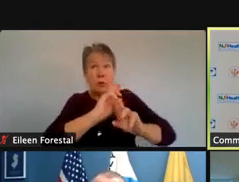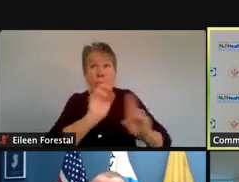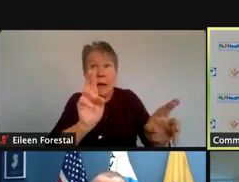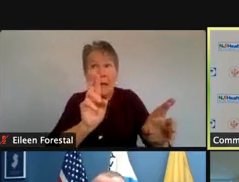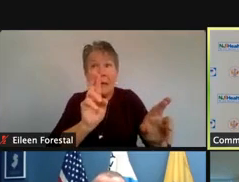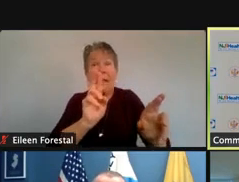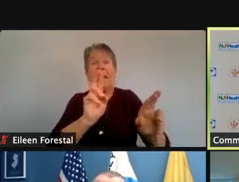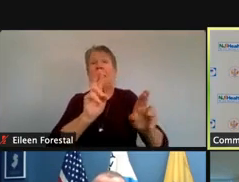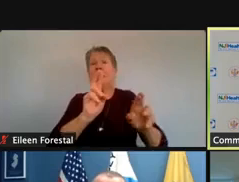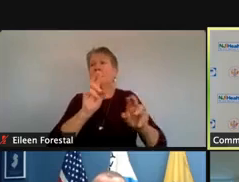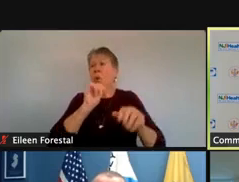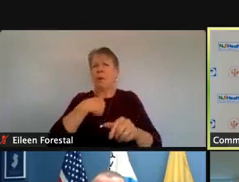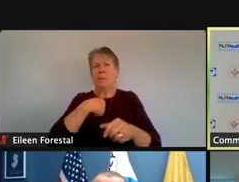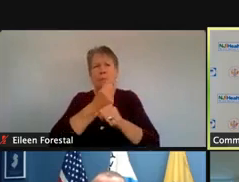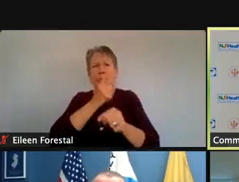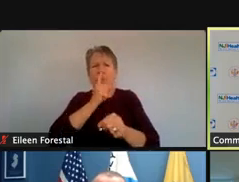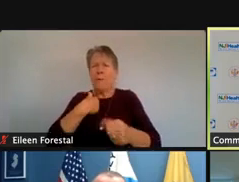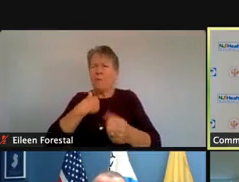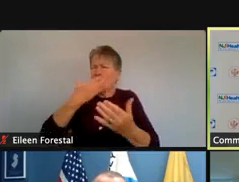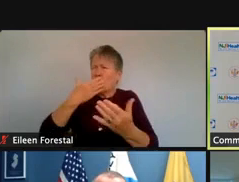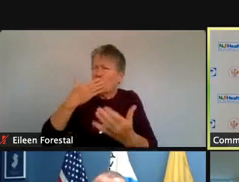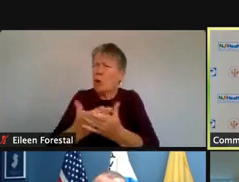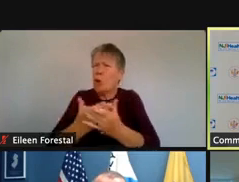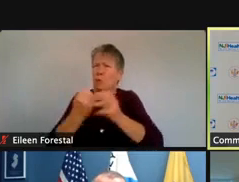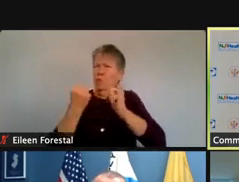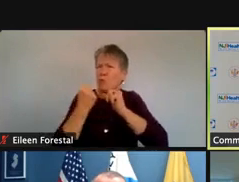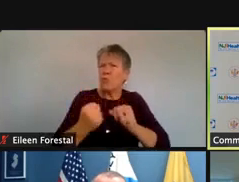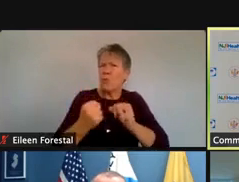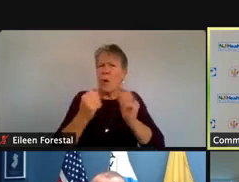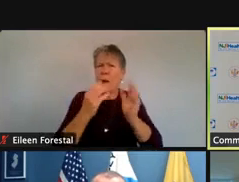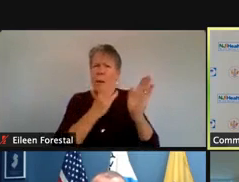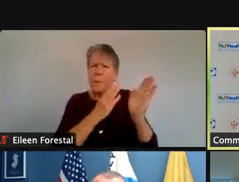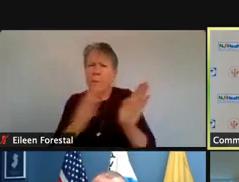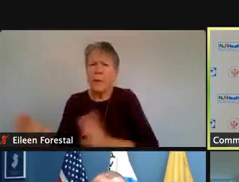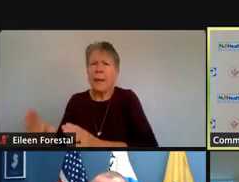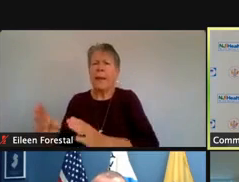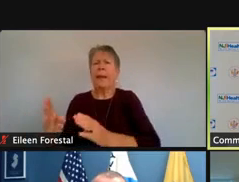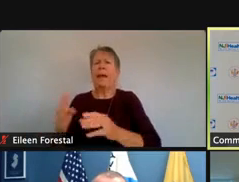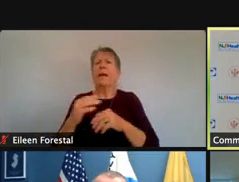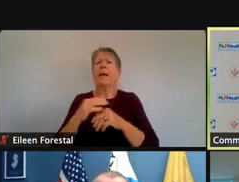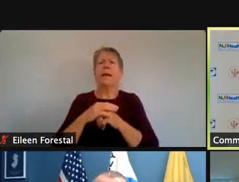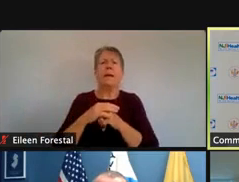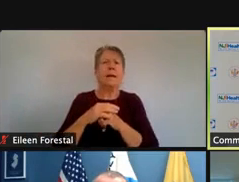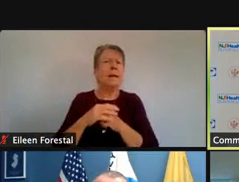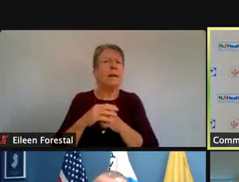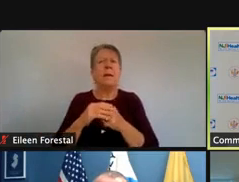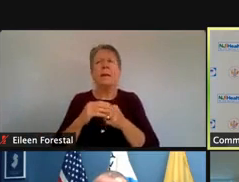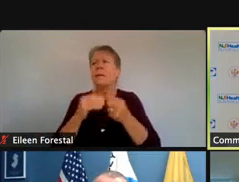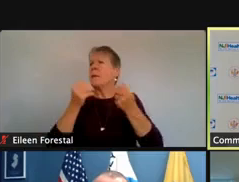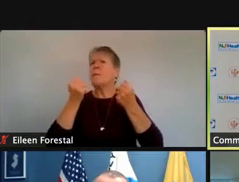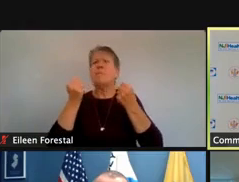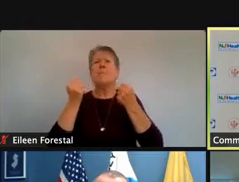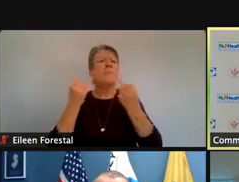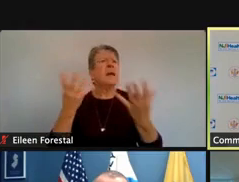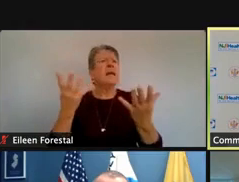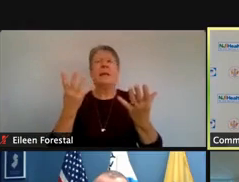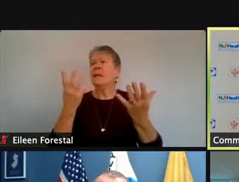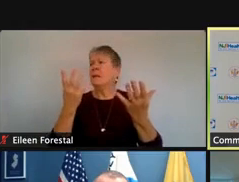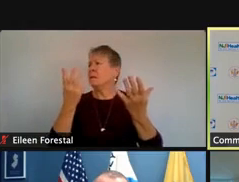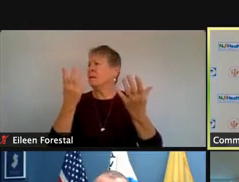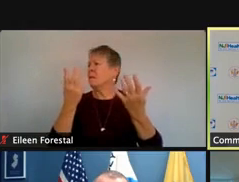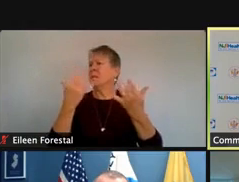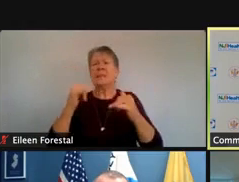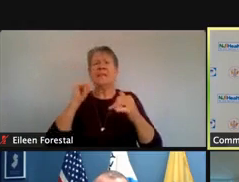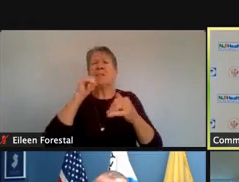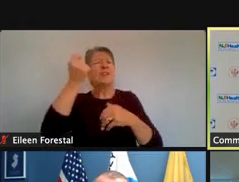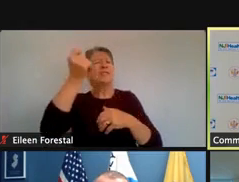still much we do not know about COVID-19 and the vaccine, but here is what we do know. We